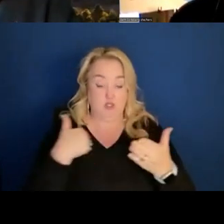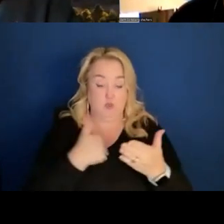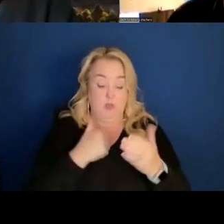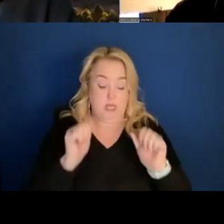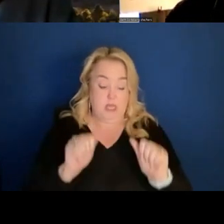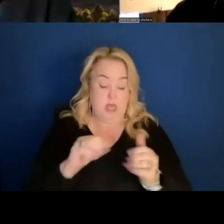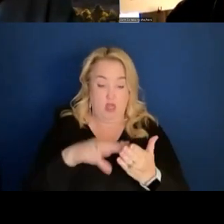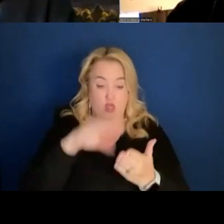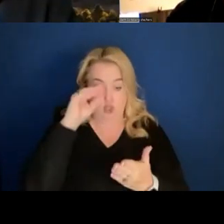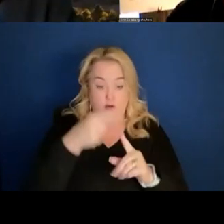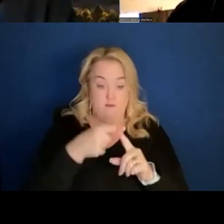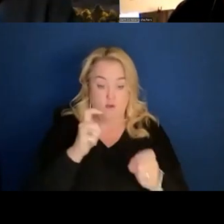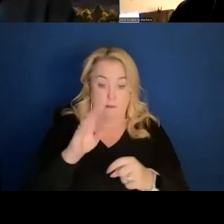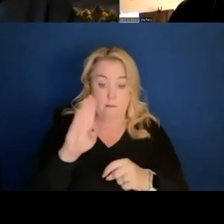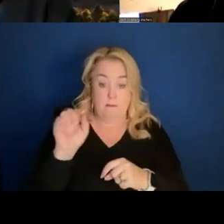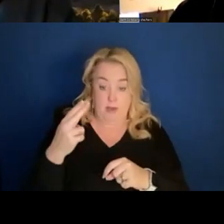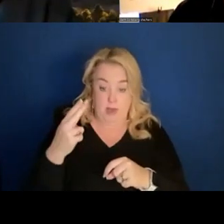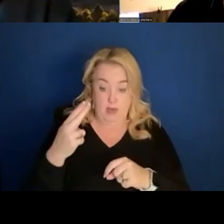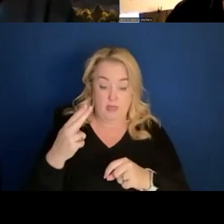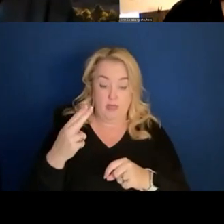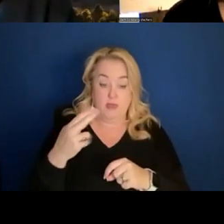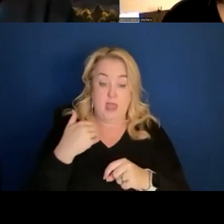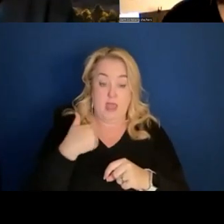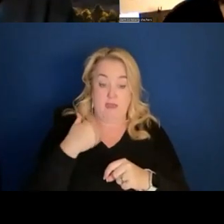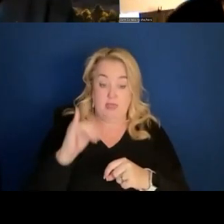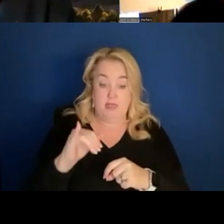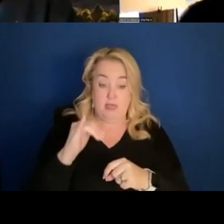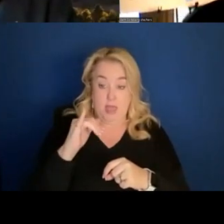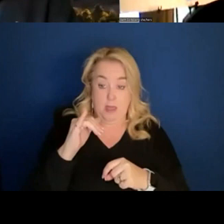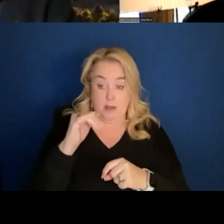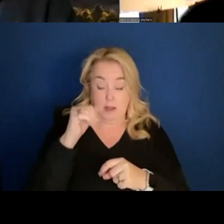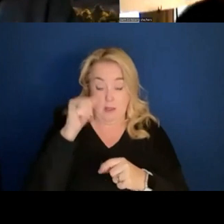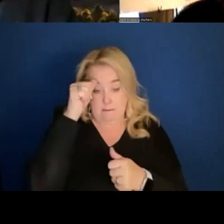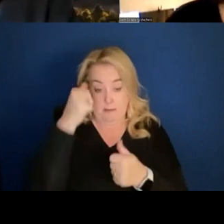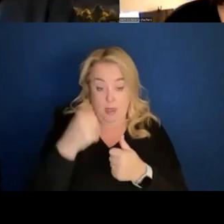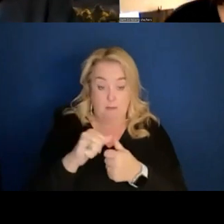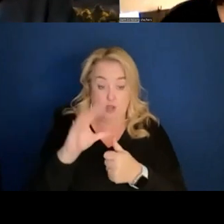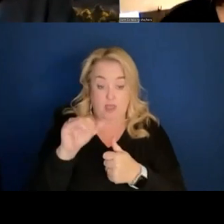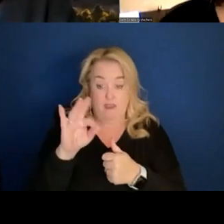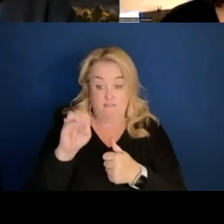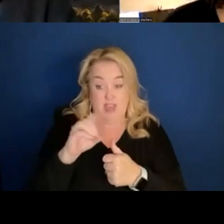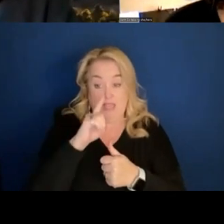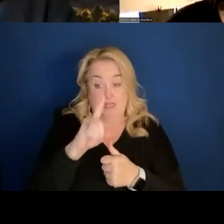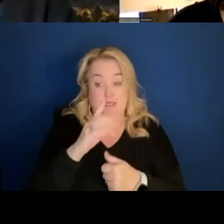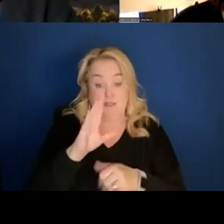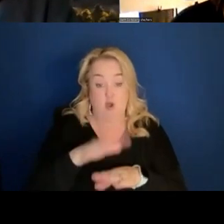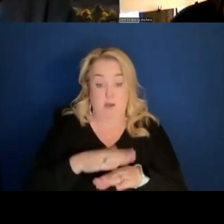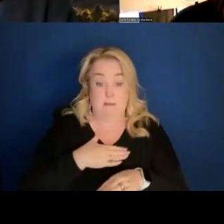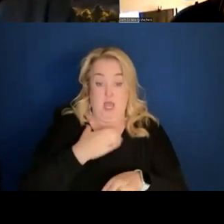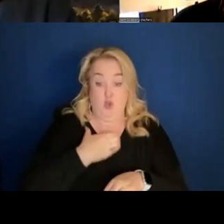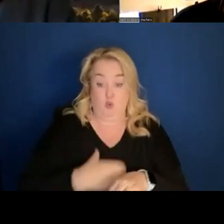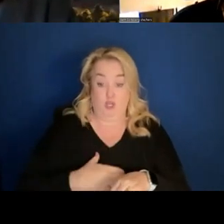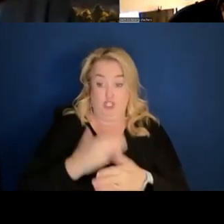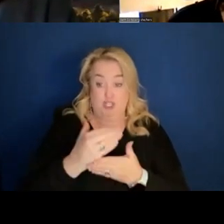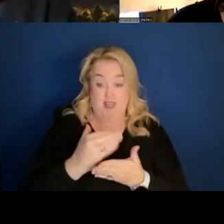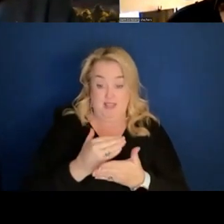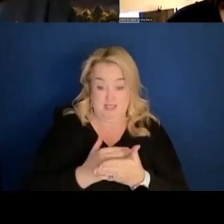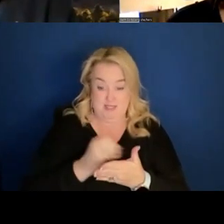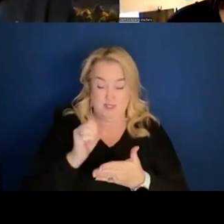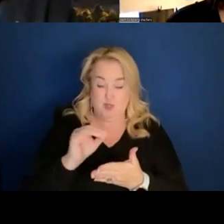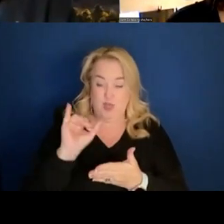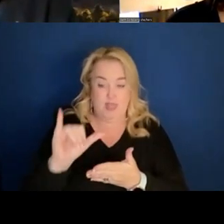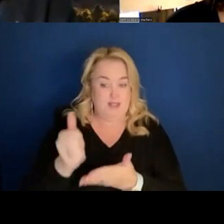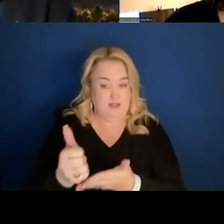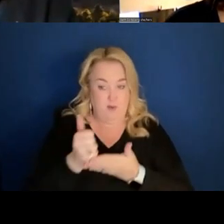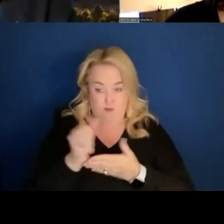learn from. Beth, having a memory cafe, starting a memory cafe is on my wish list and something that we're going to be doing. So this was so